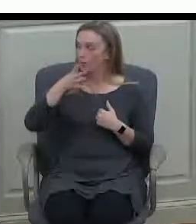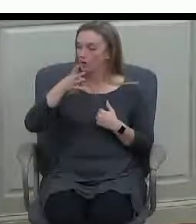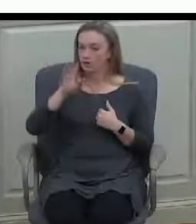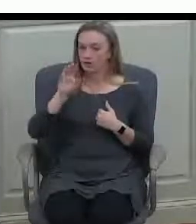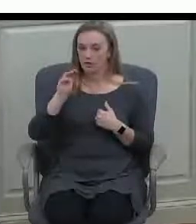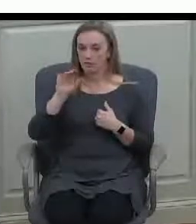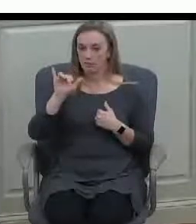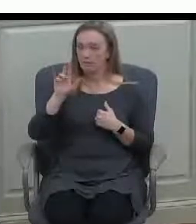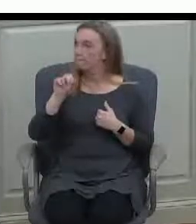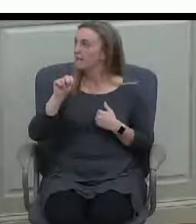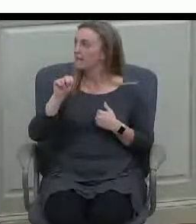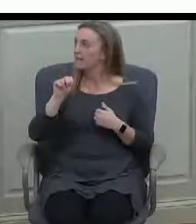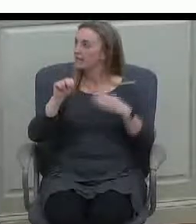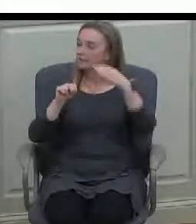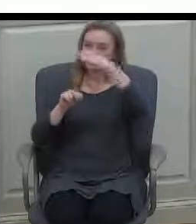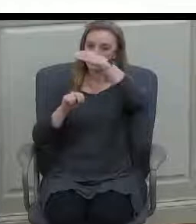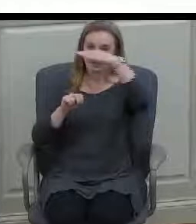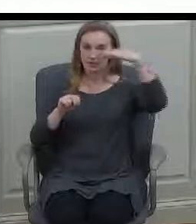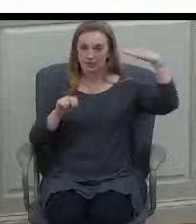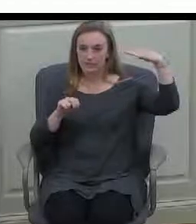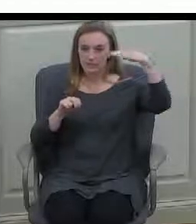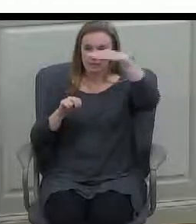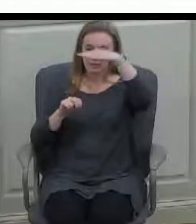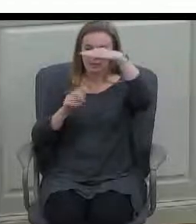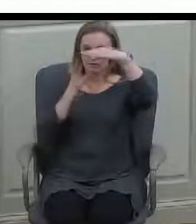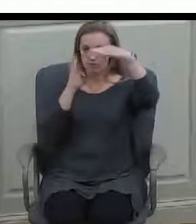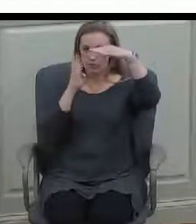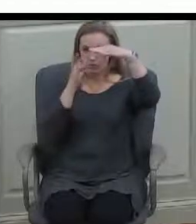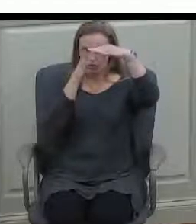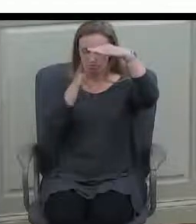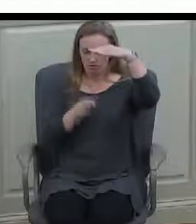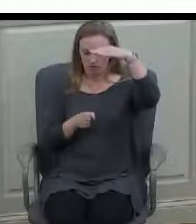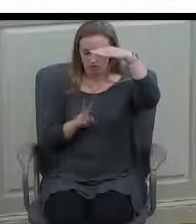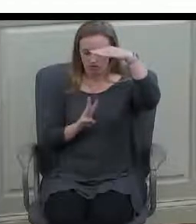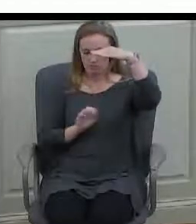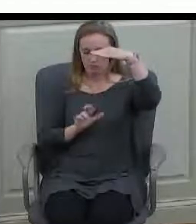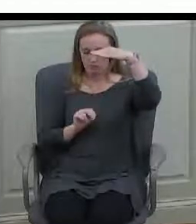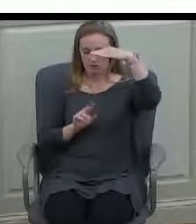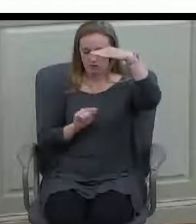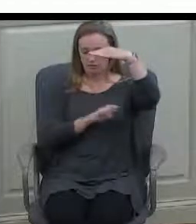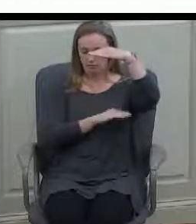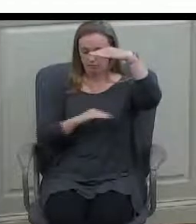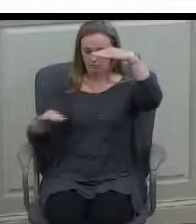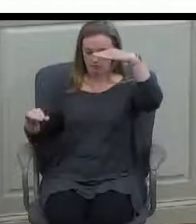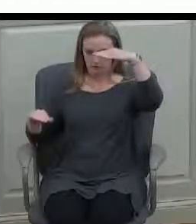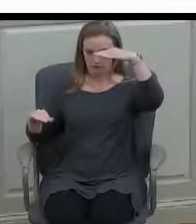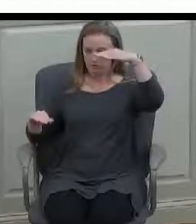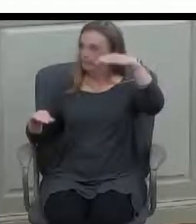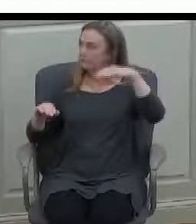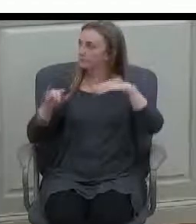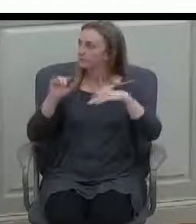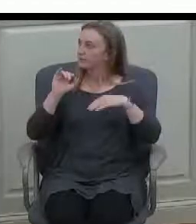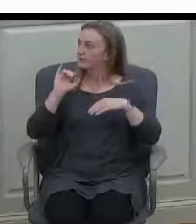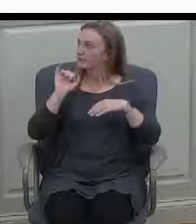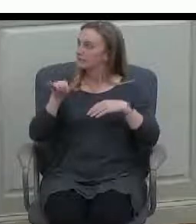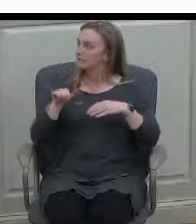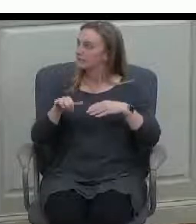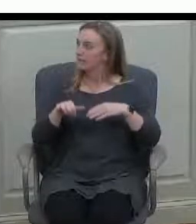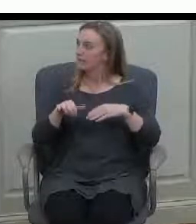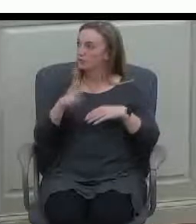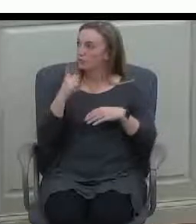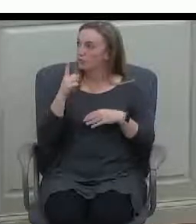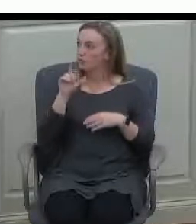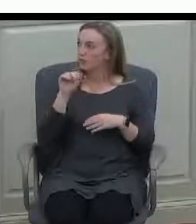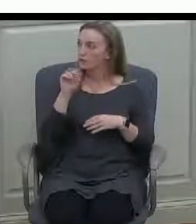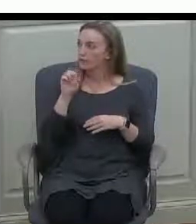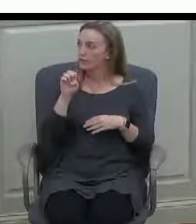Street is at the top of the sheet, and Walnut is at the south. What we show here is it's striped as 1 lane southbound